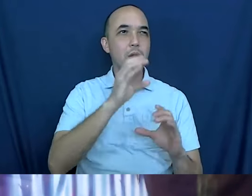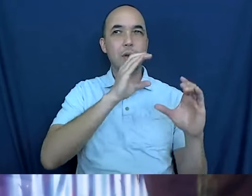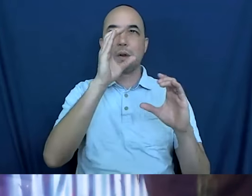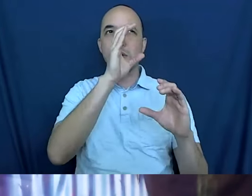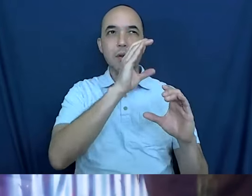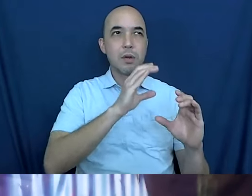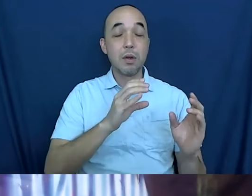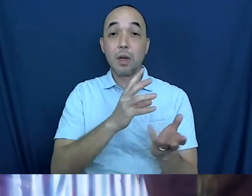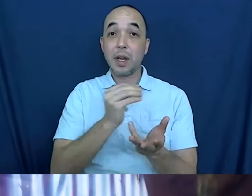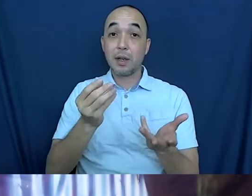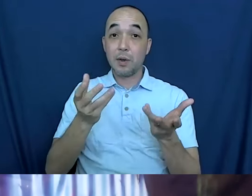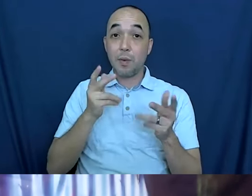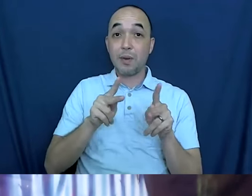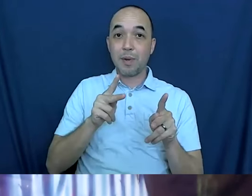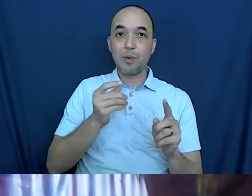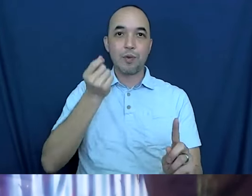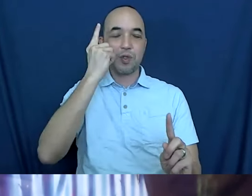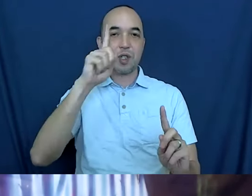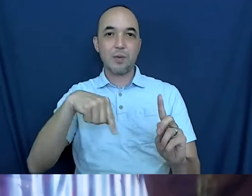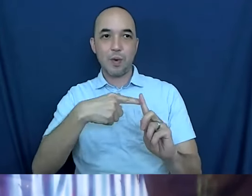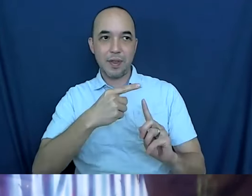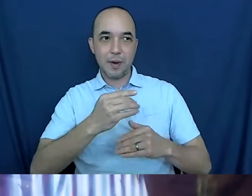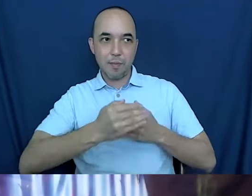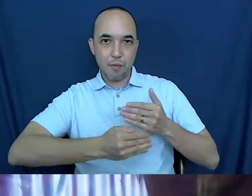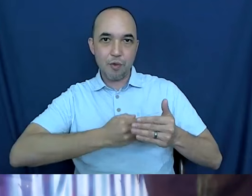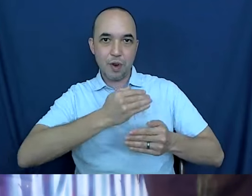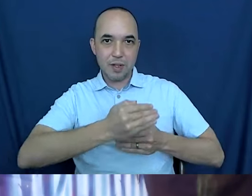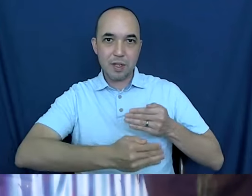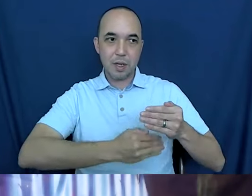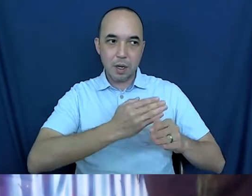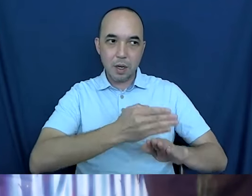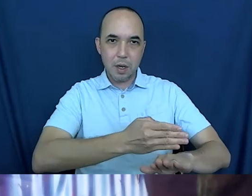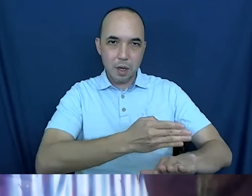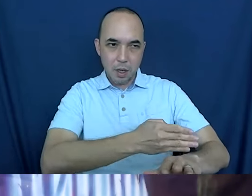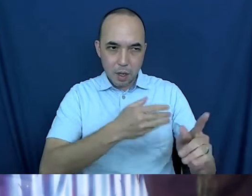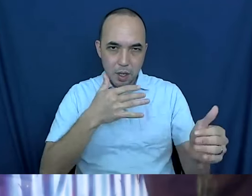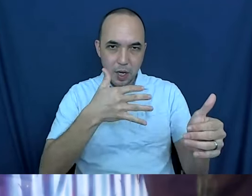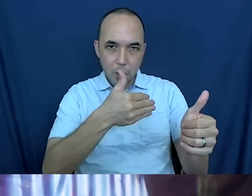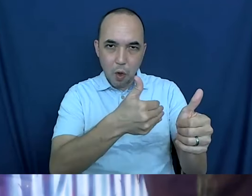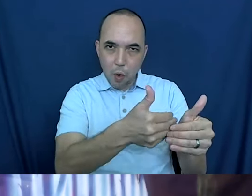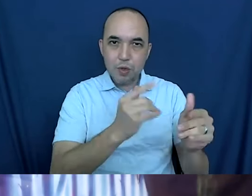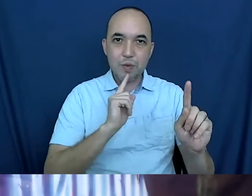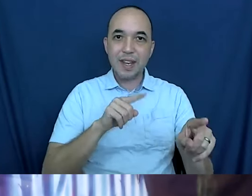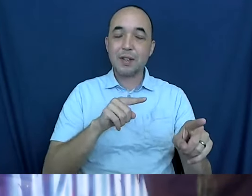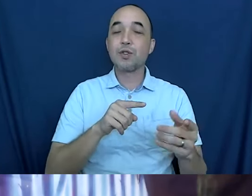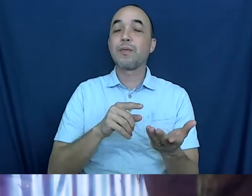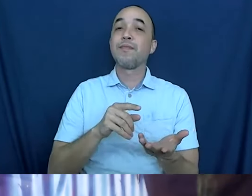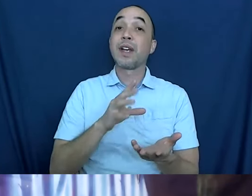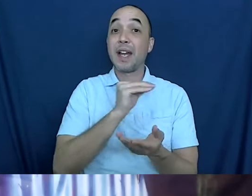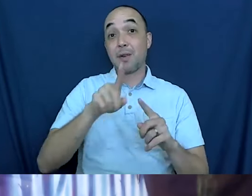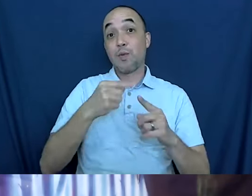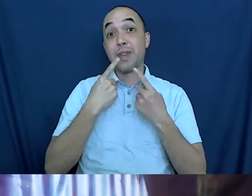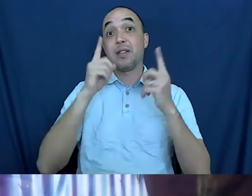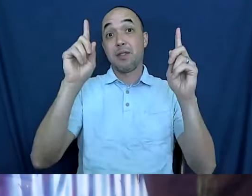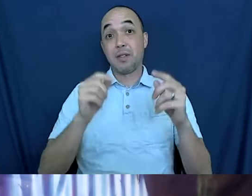they are making progress and achieving it. So I think really it's really important